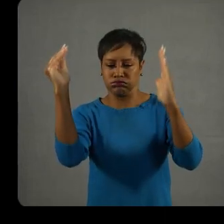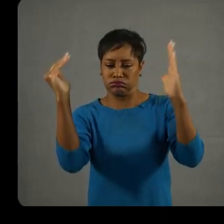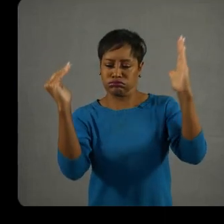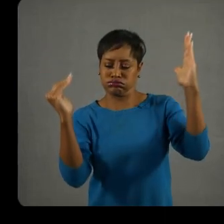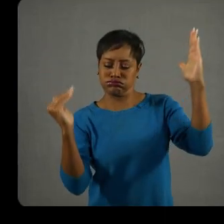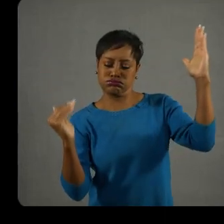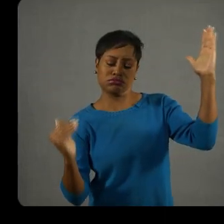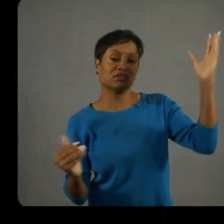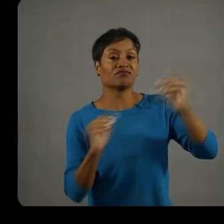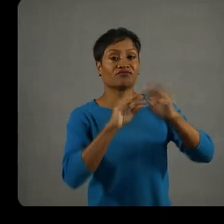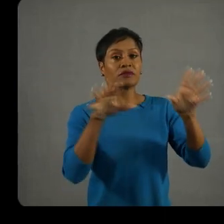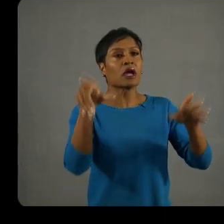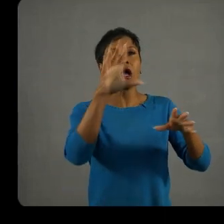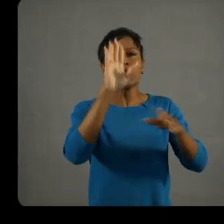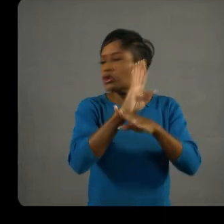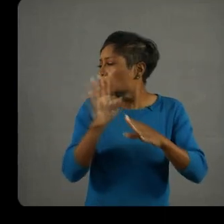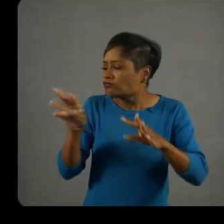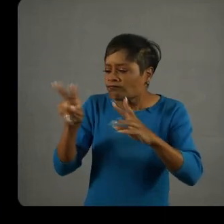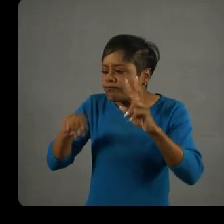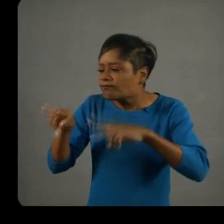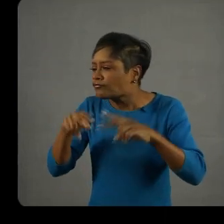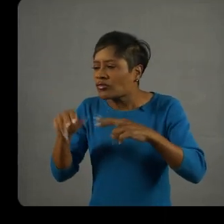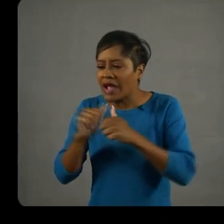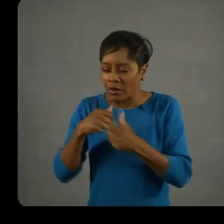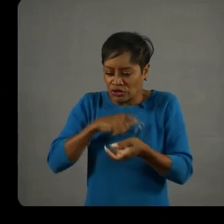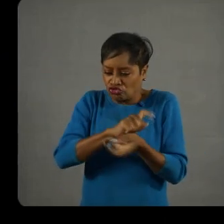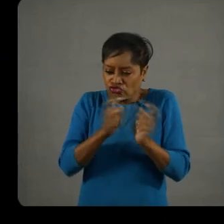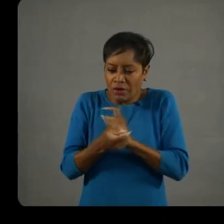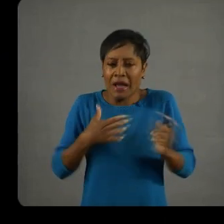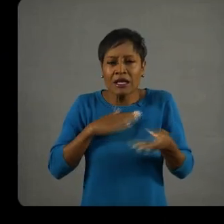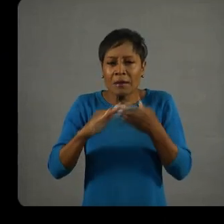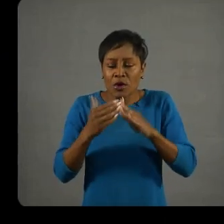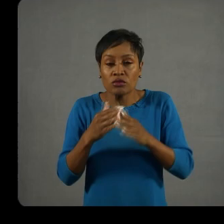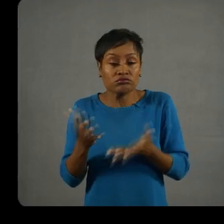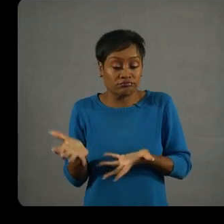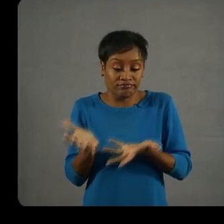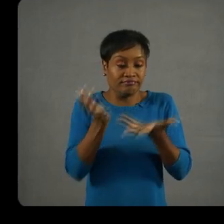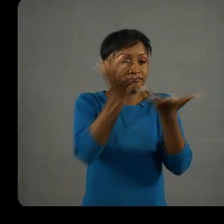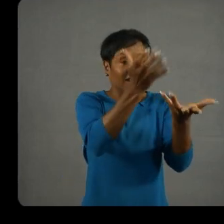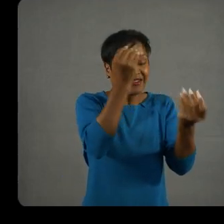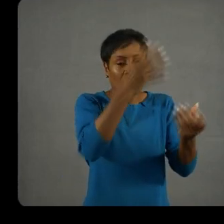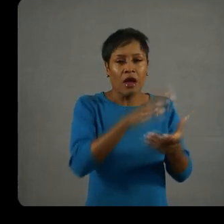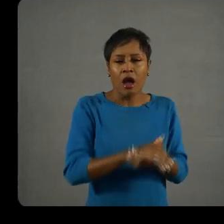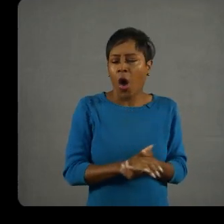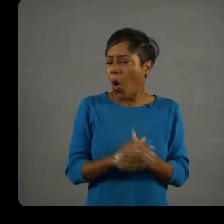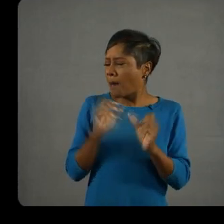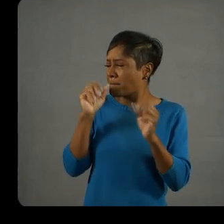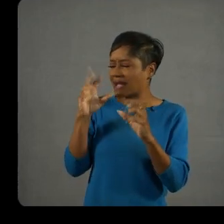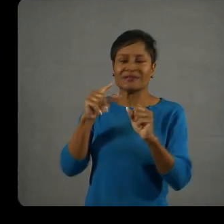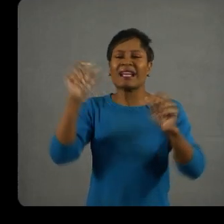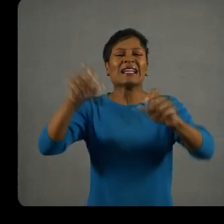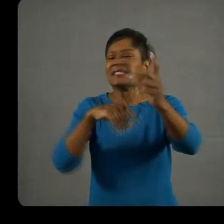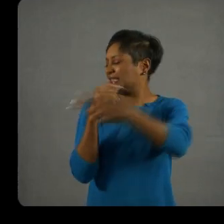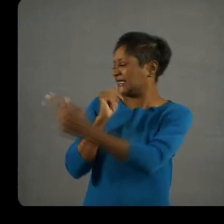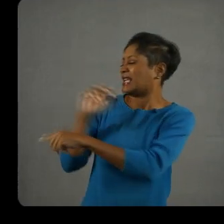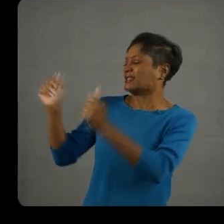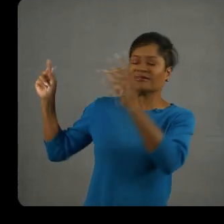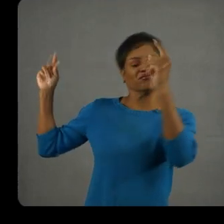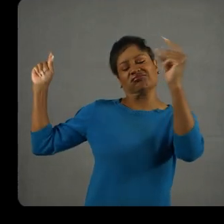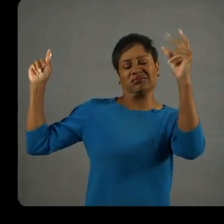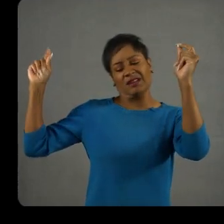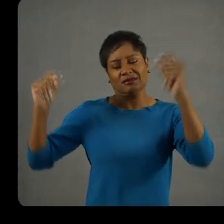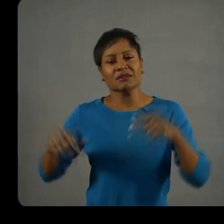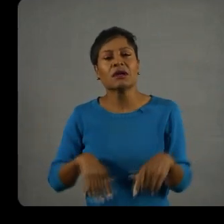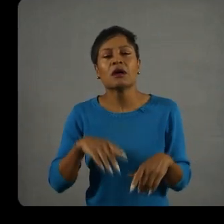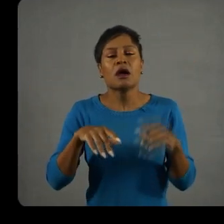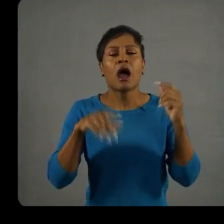the industry about what they can do to make meaningful change in their communities. Amazing. Thank you so much for sharing. Yes. All the snaps for that. Bish, kind of